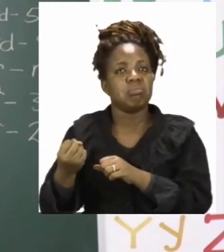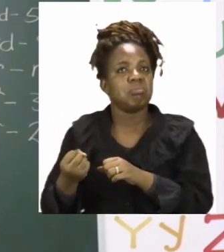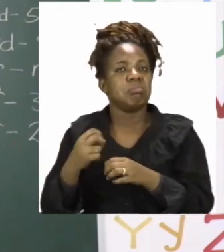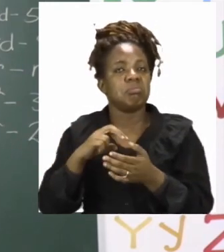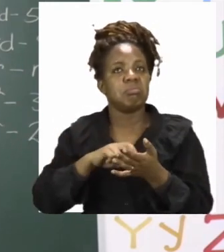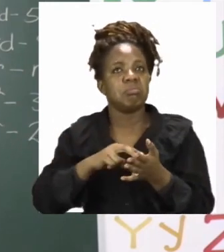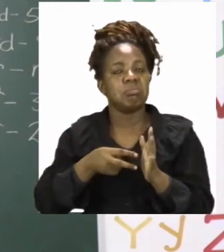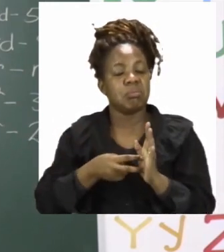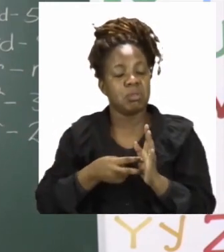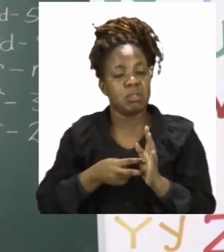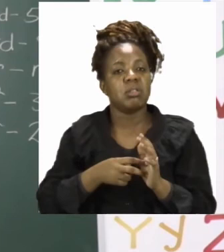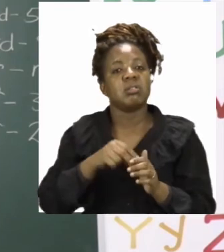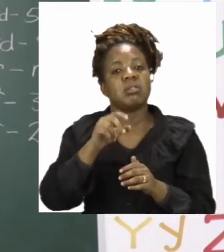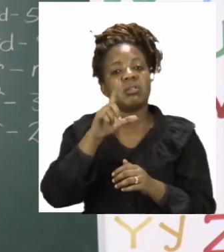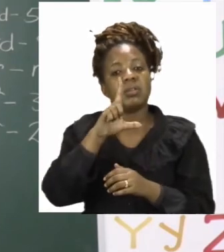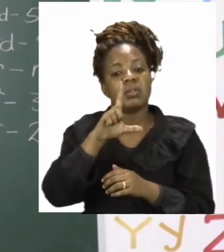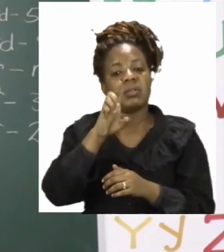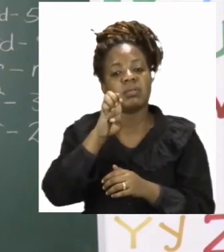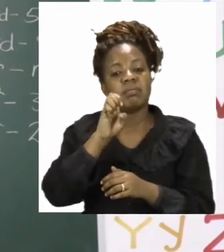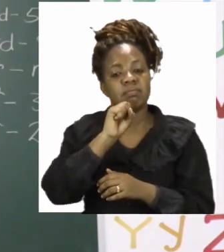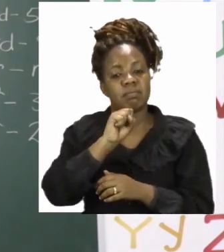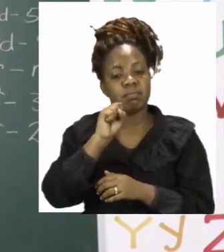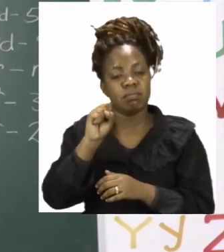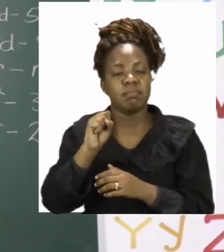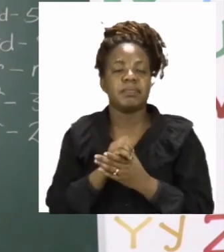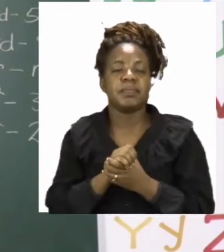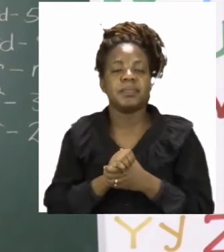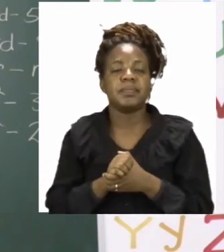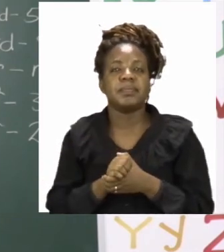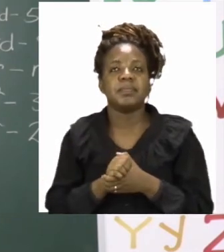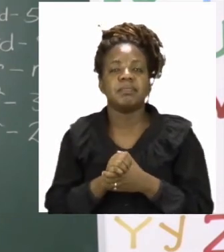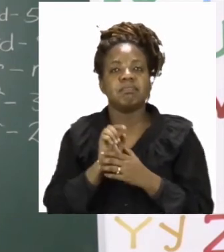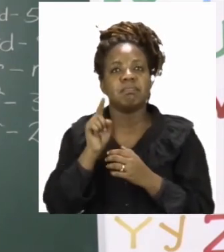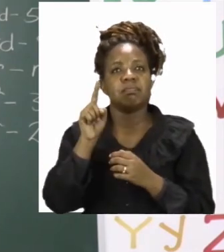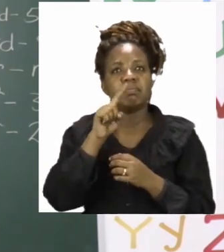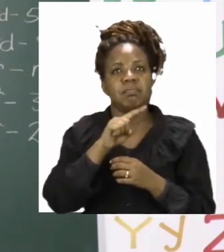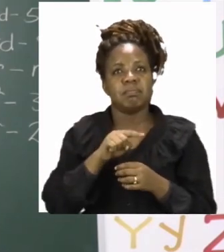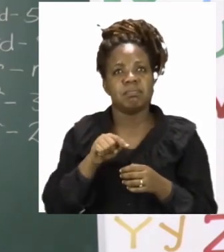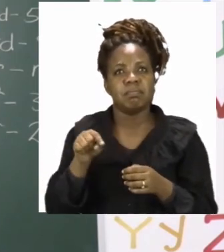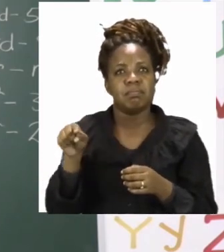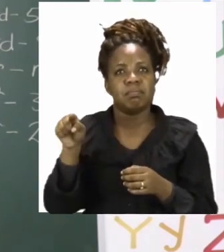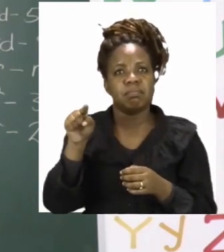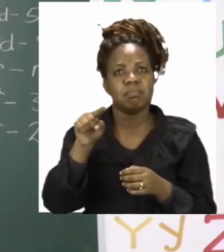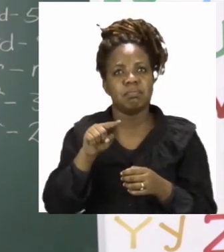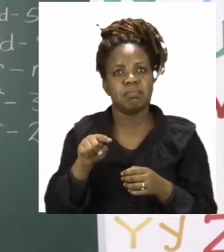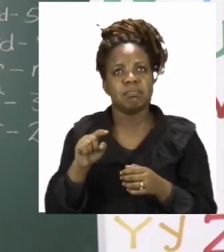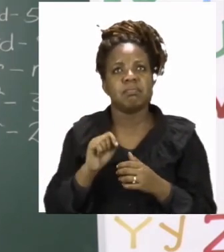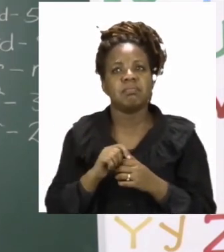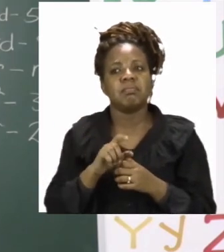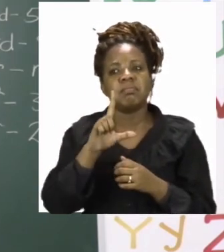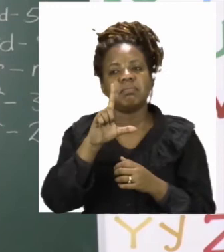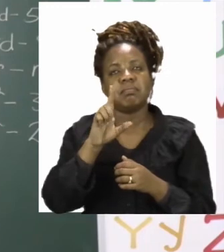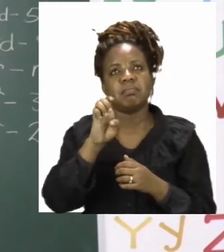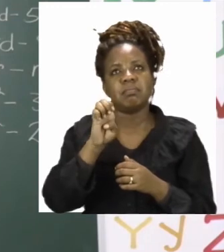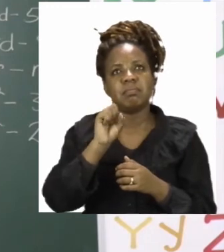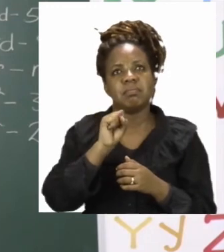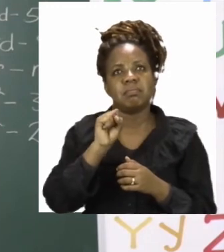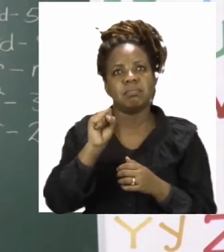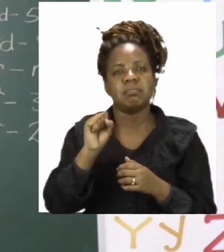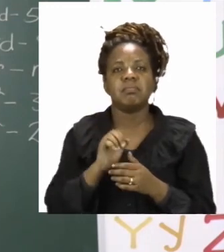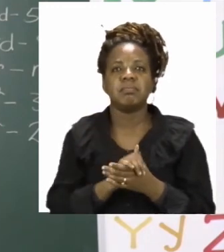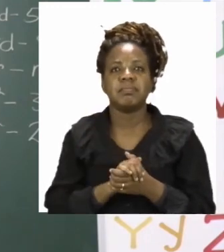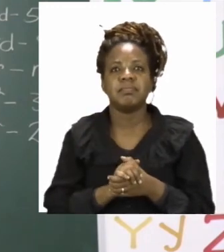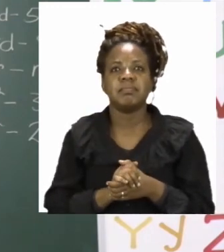is less than 1 liter. So you are going to circle the word less. Very